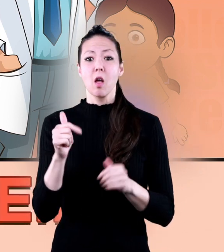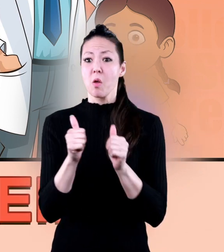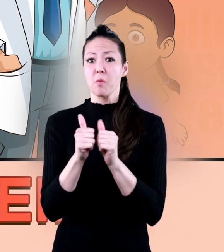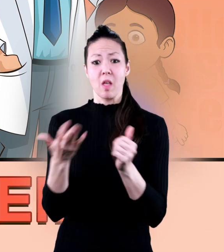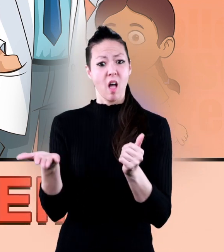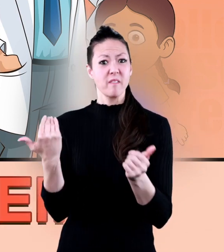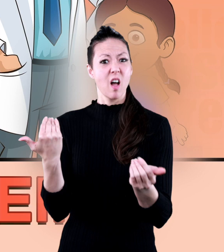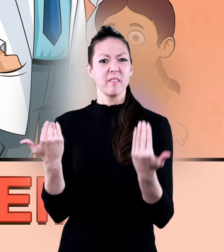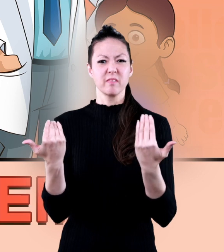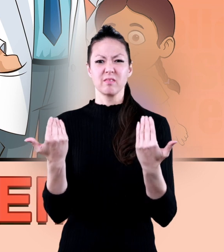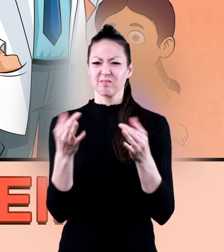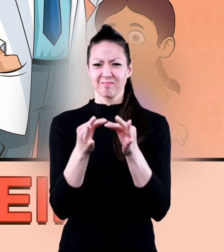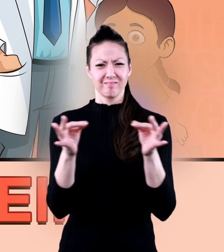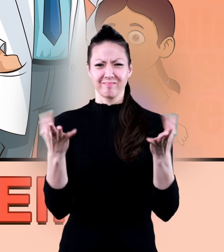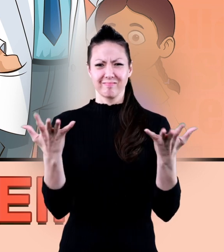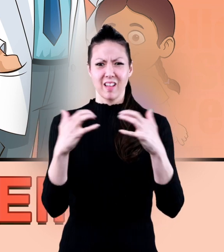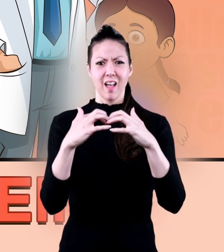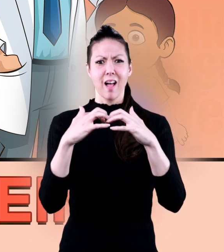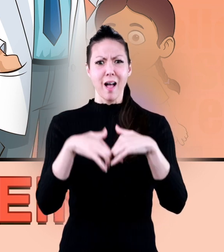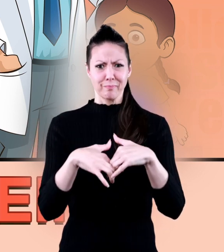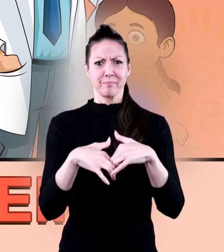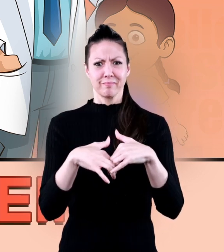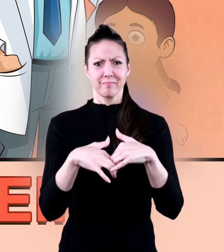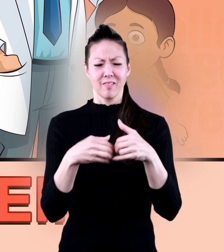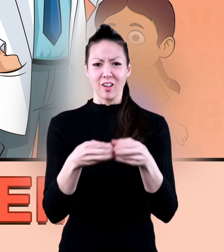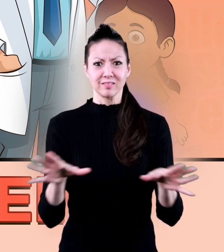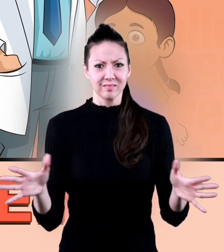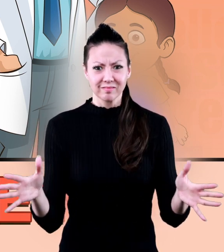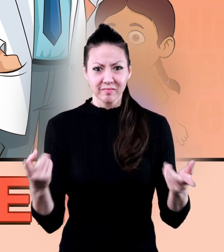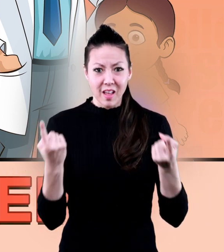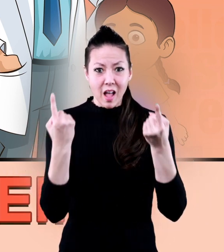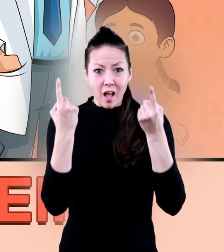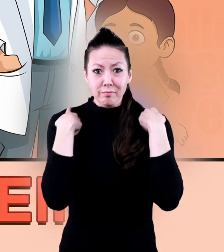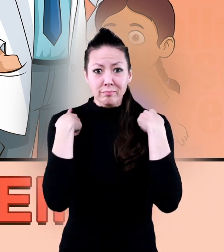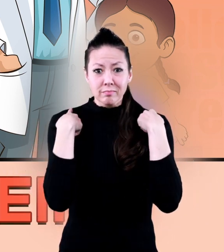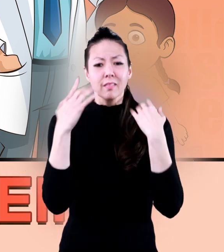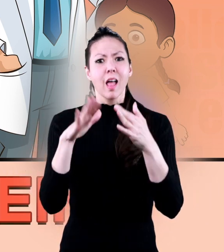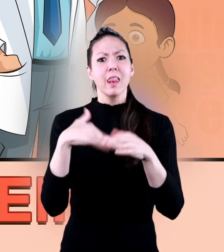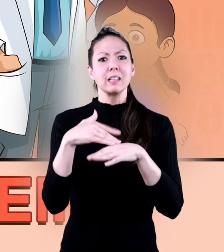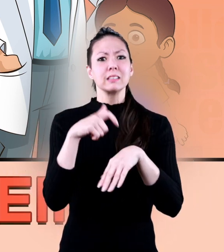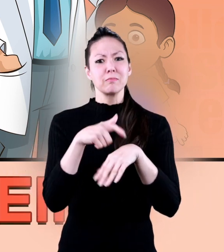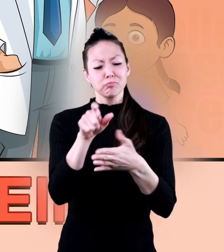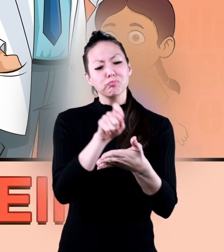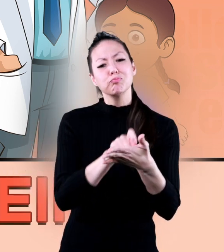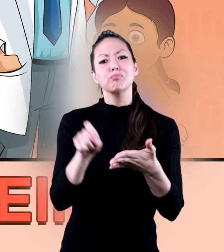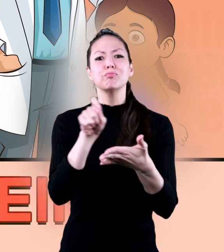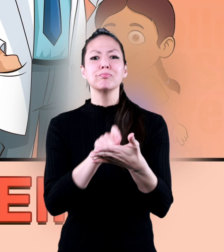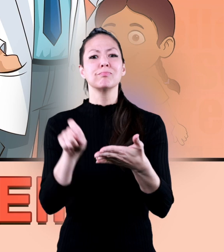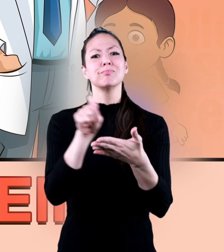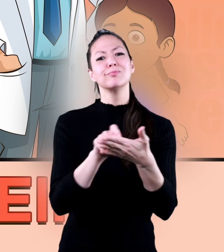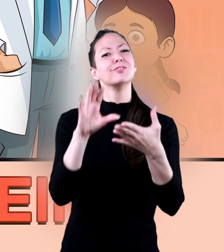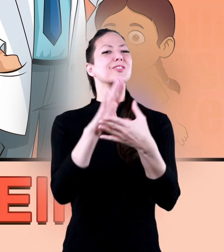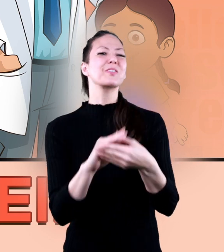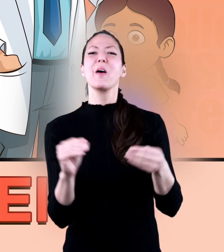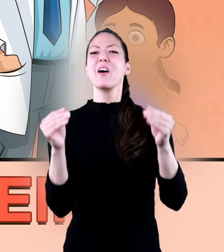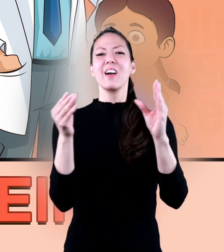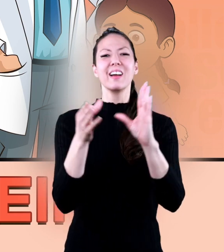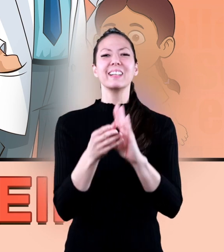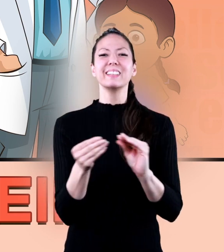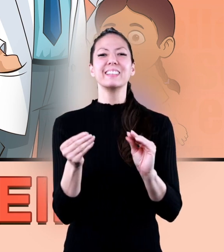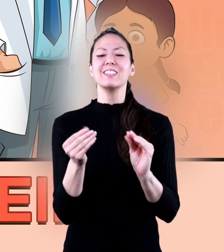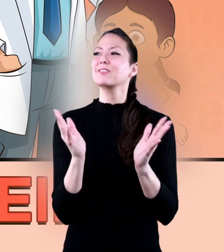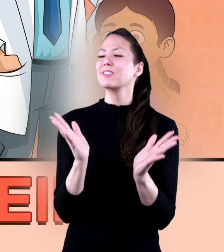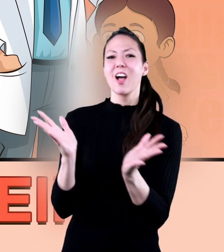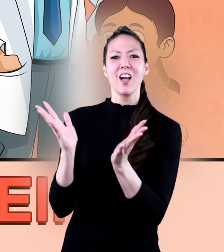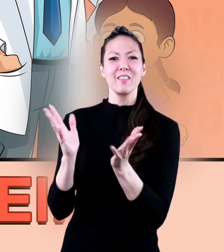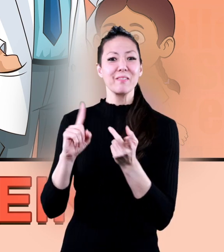being. And without them, sentences fall apart. So, the next time you are writing